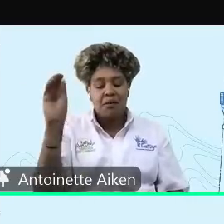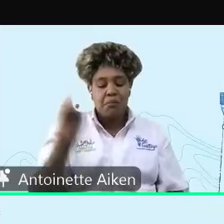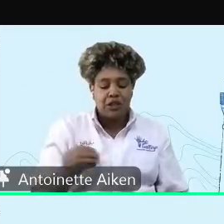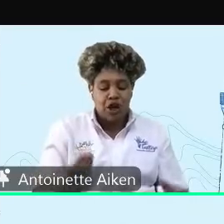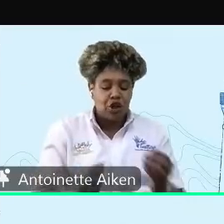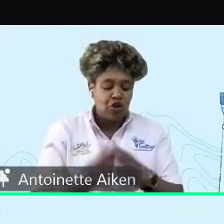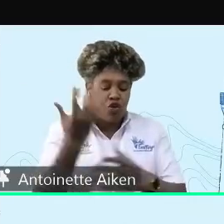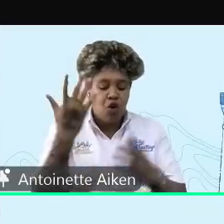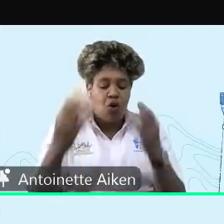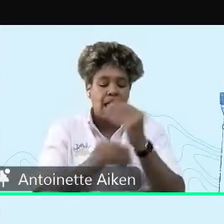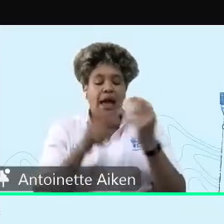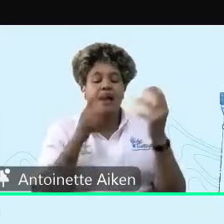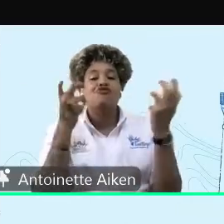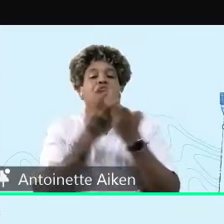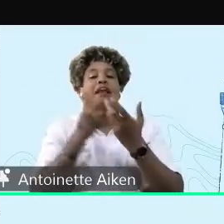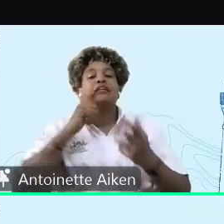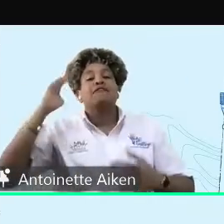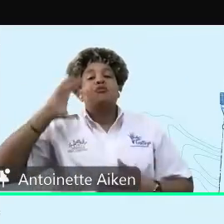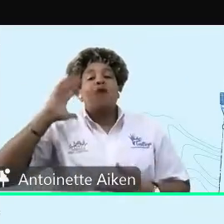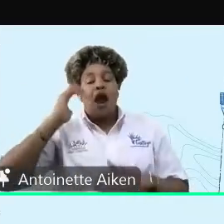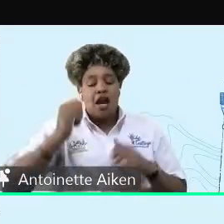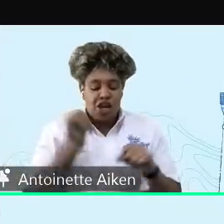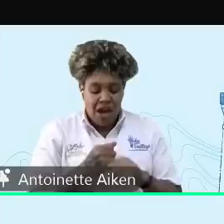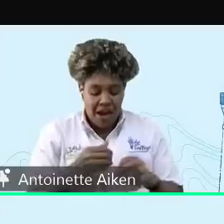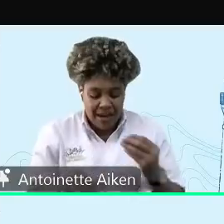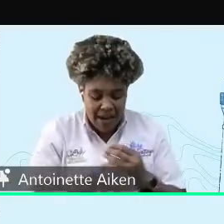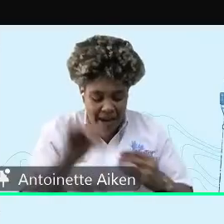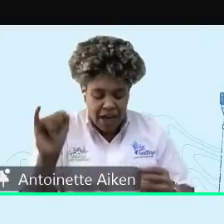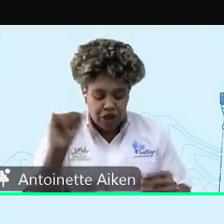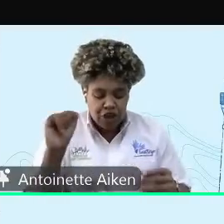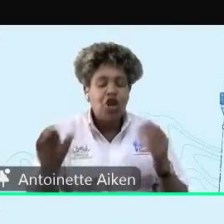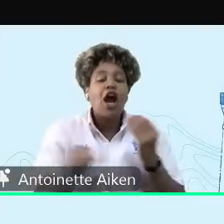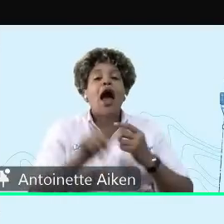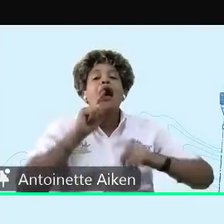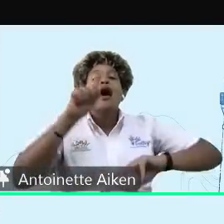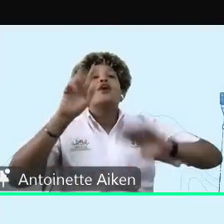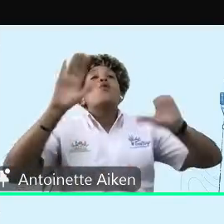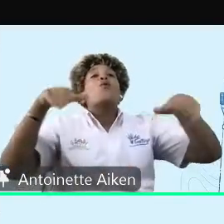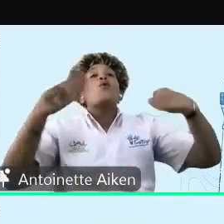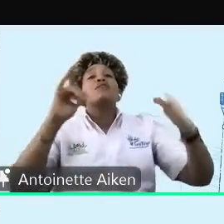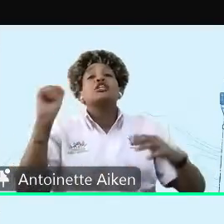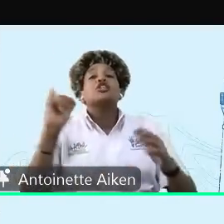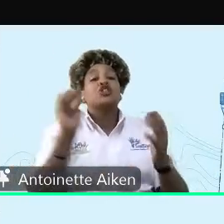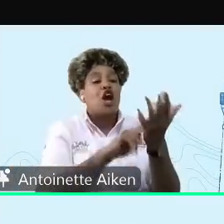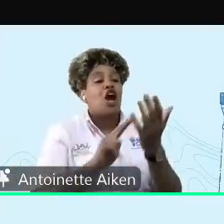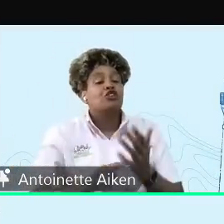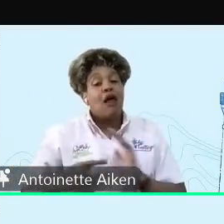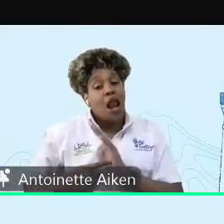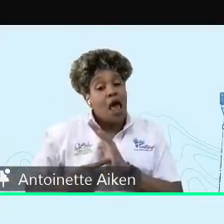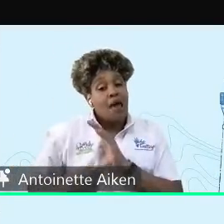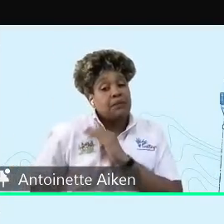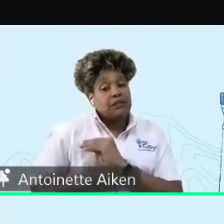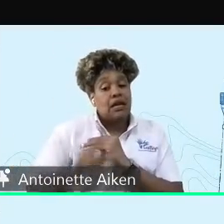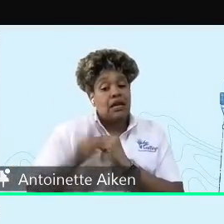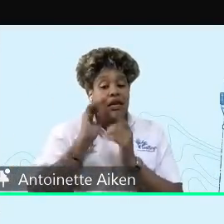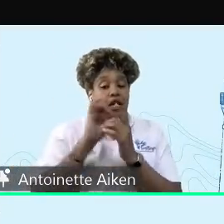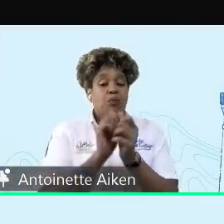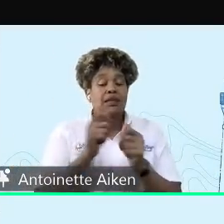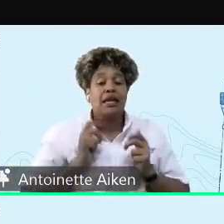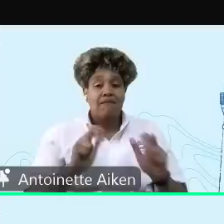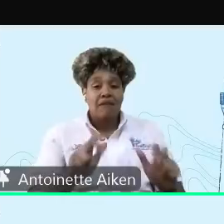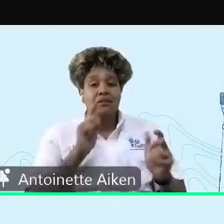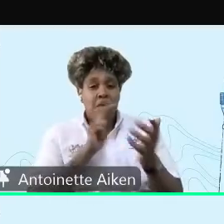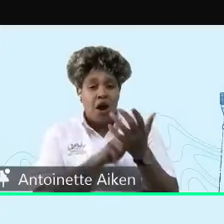growth relative to the prior year. Insurance and reinsurance contract liabilities, along with investment